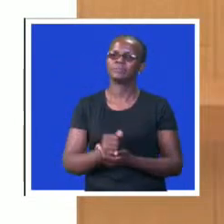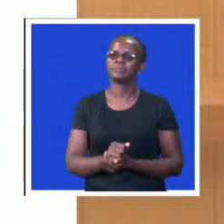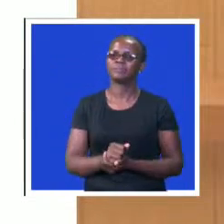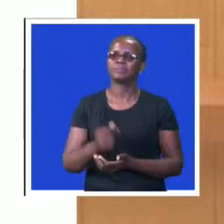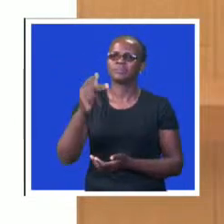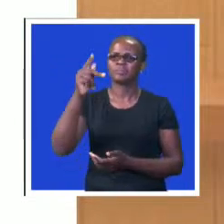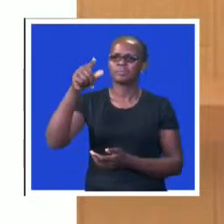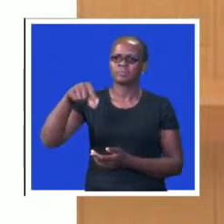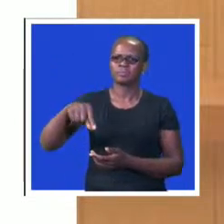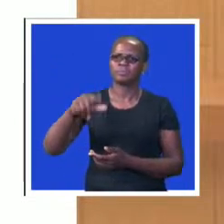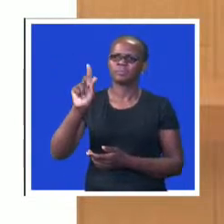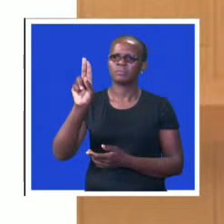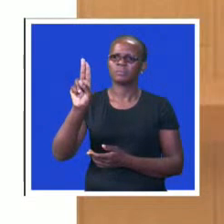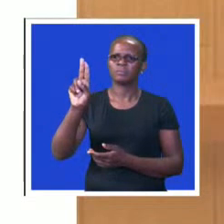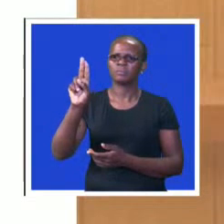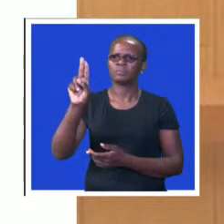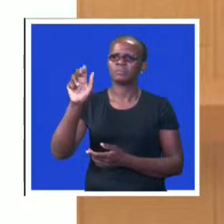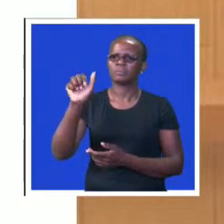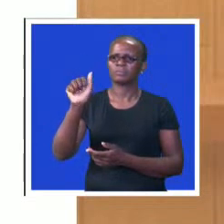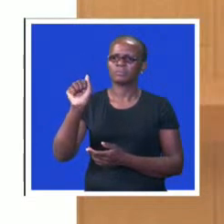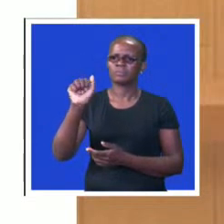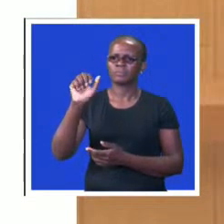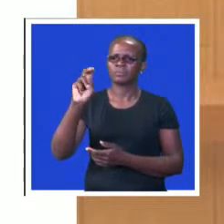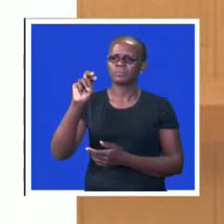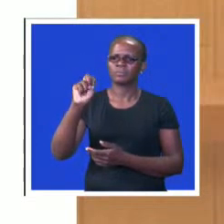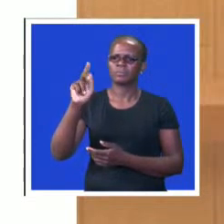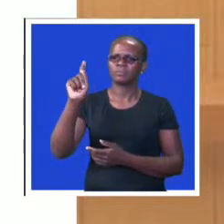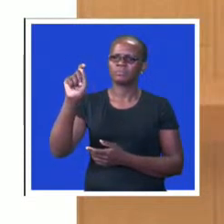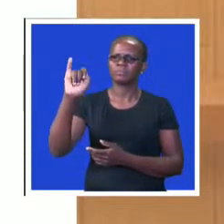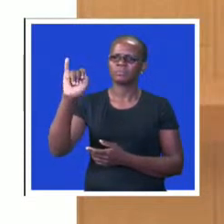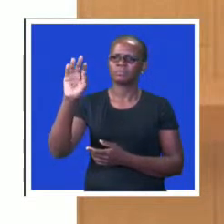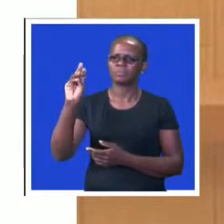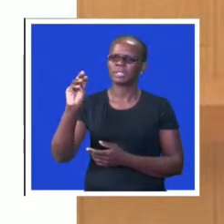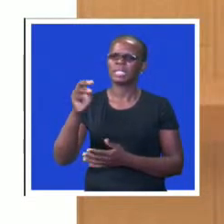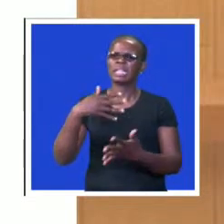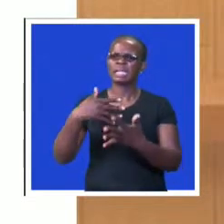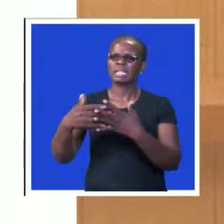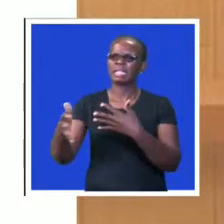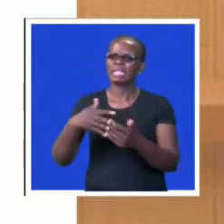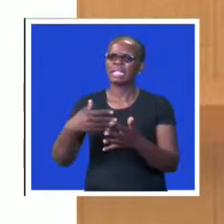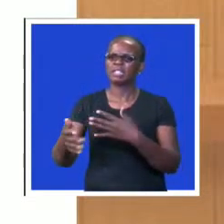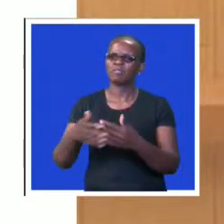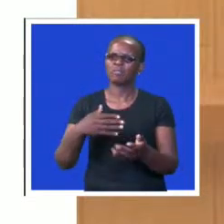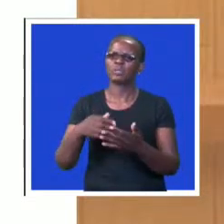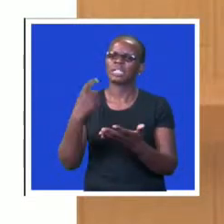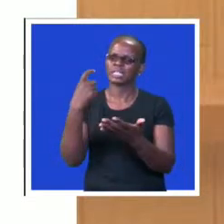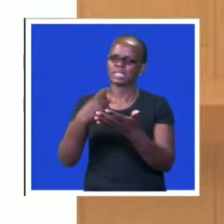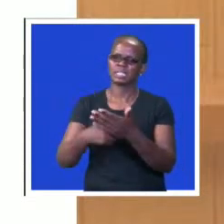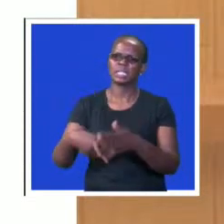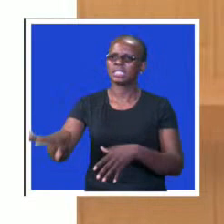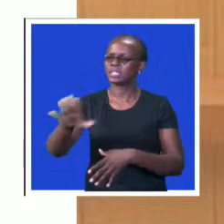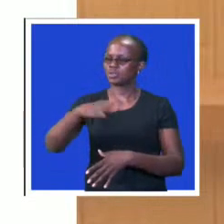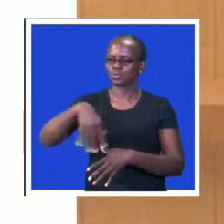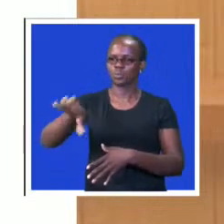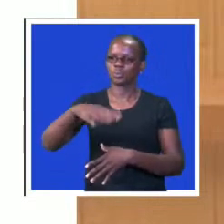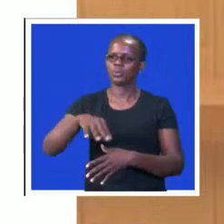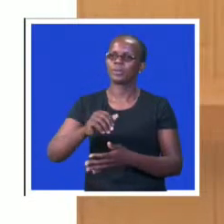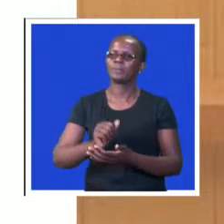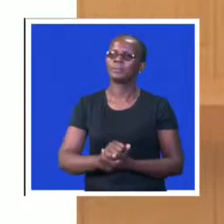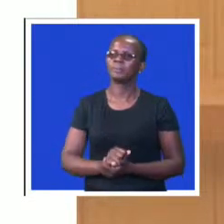Quantity. Quantity is the number of the items that you are going to be buying. That is the